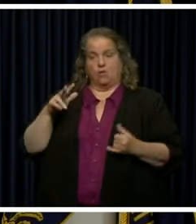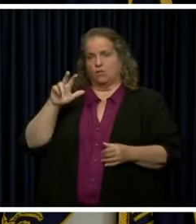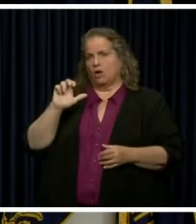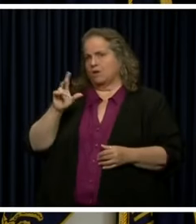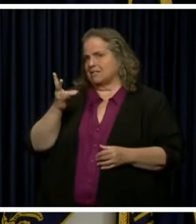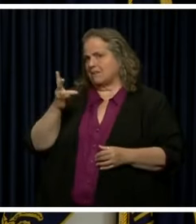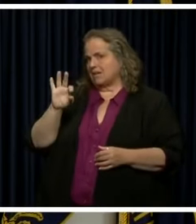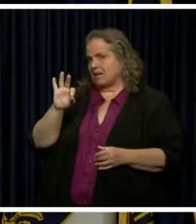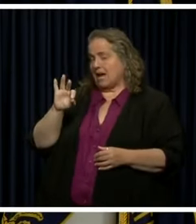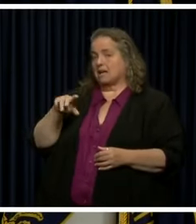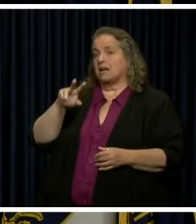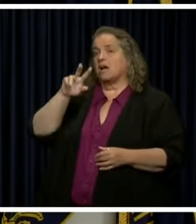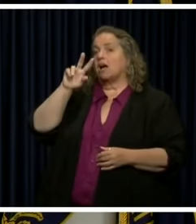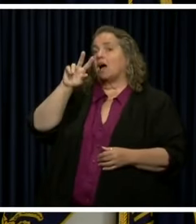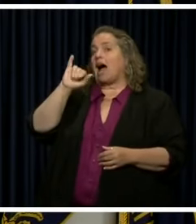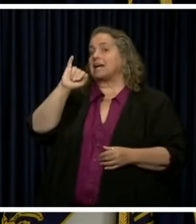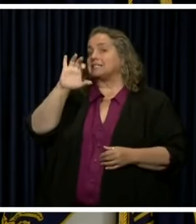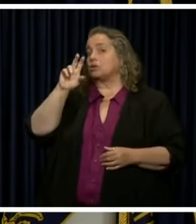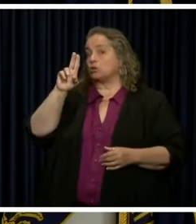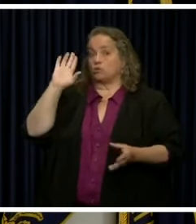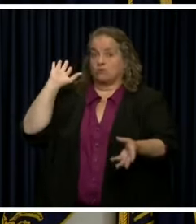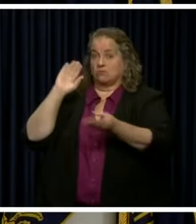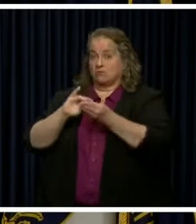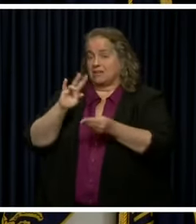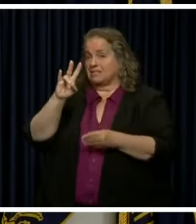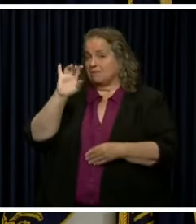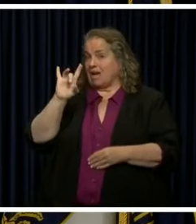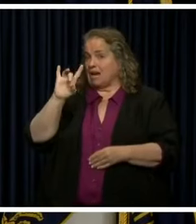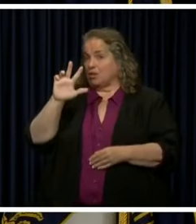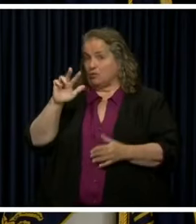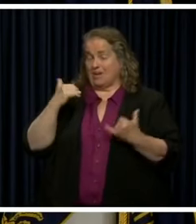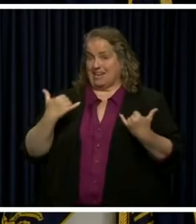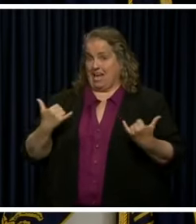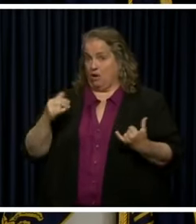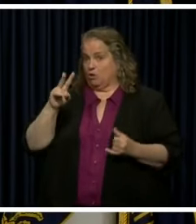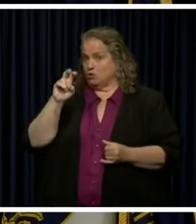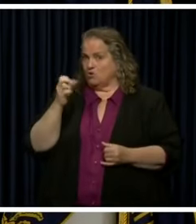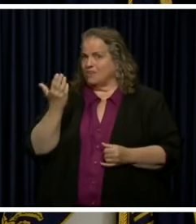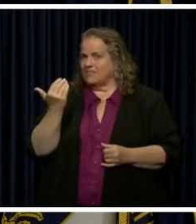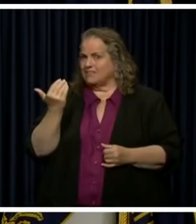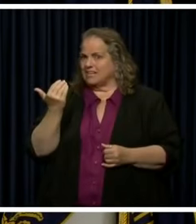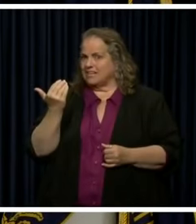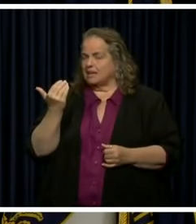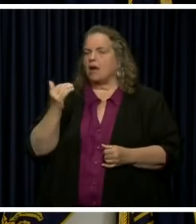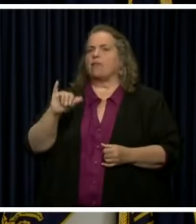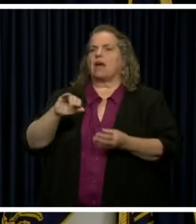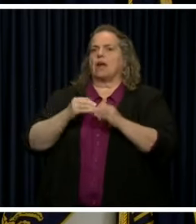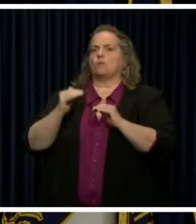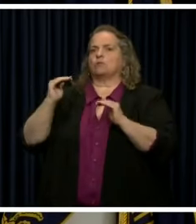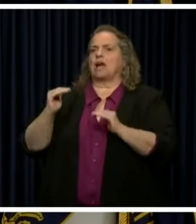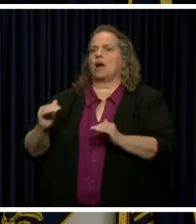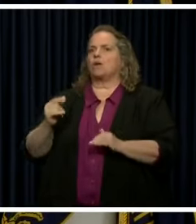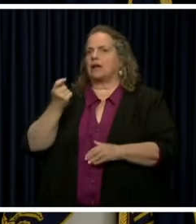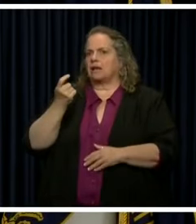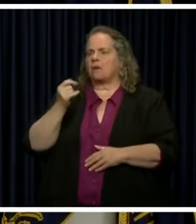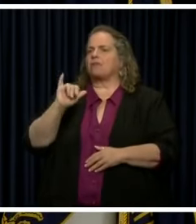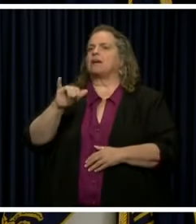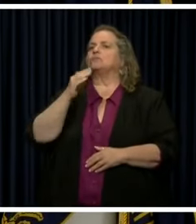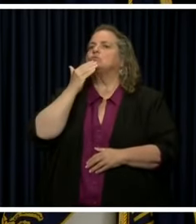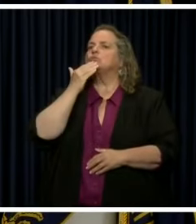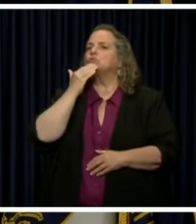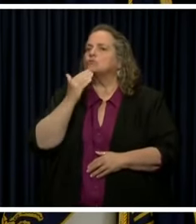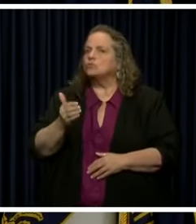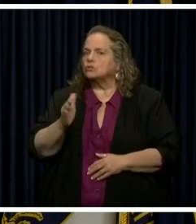379. Ever in the ICU, 783. Currently, 215. That number's going down a little bit, and that's a good